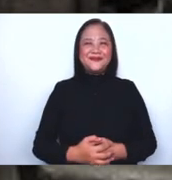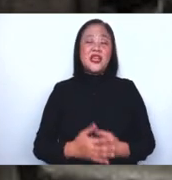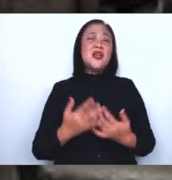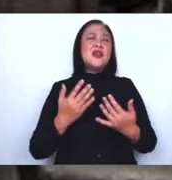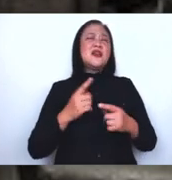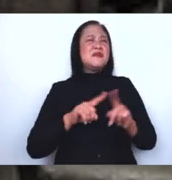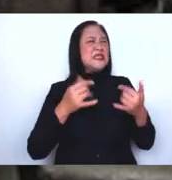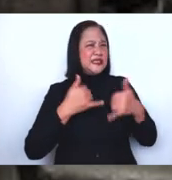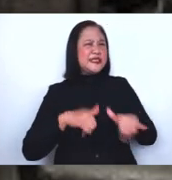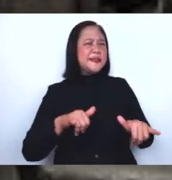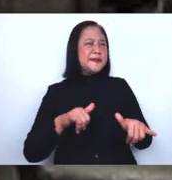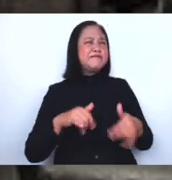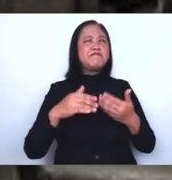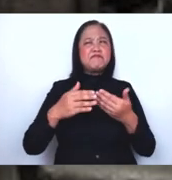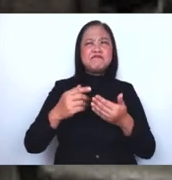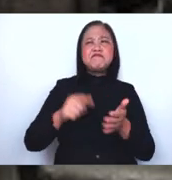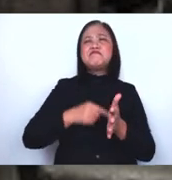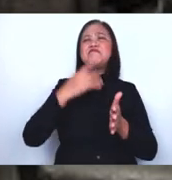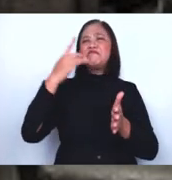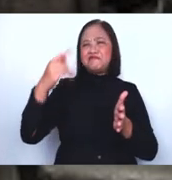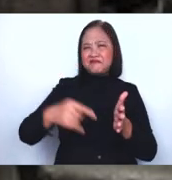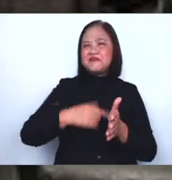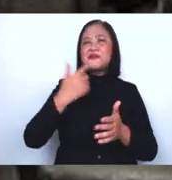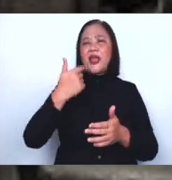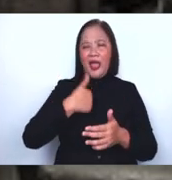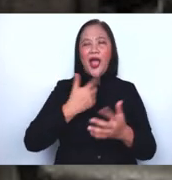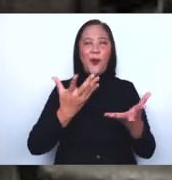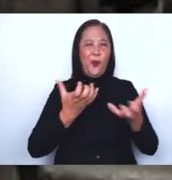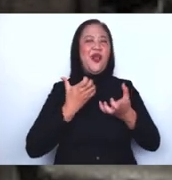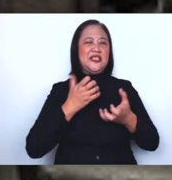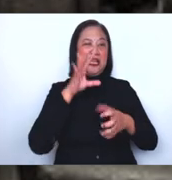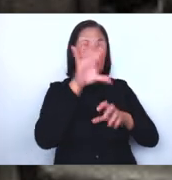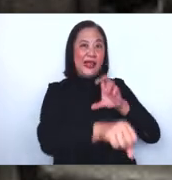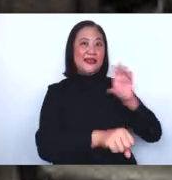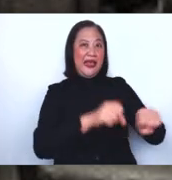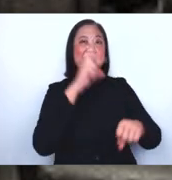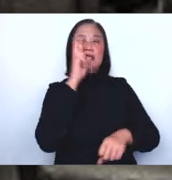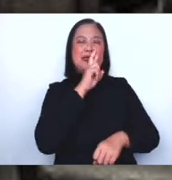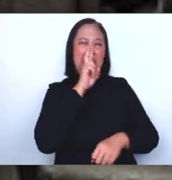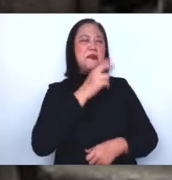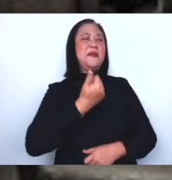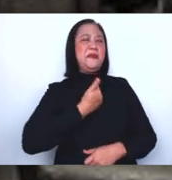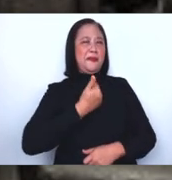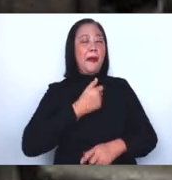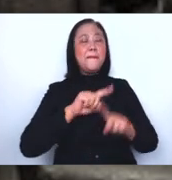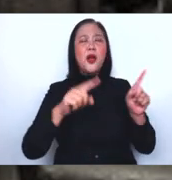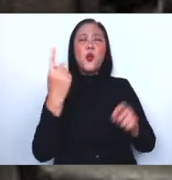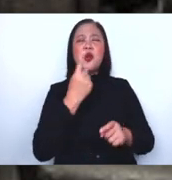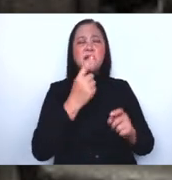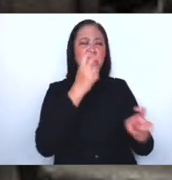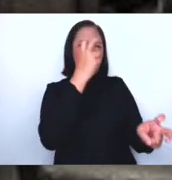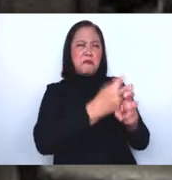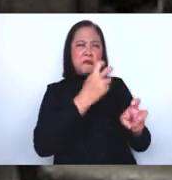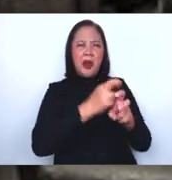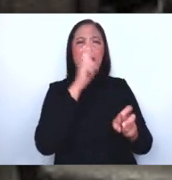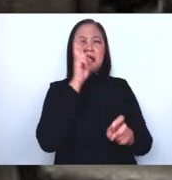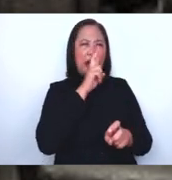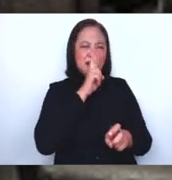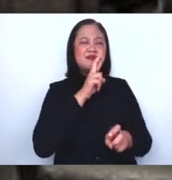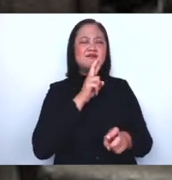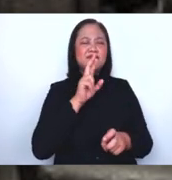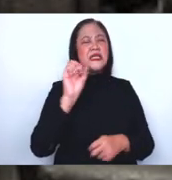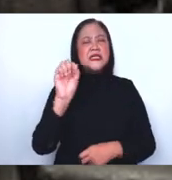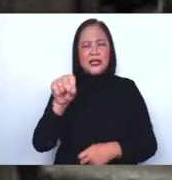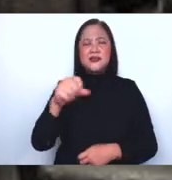Still, time to time, I should want to do the actual catching myself, but only the more difficult cases, of